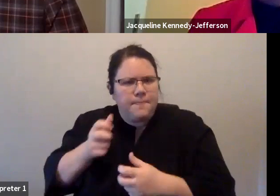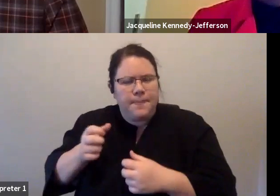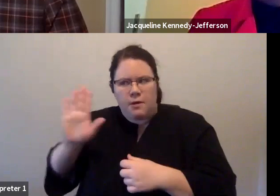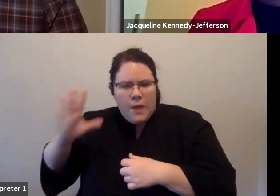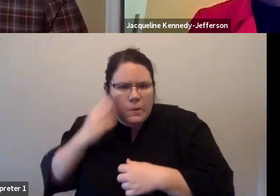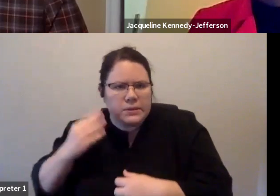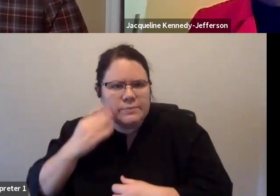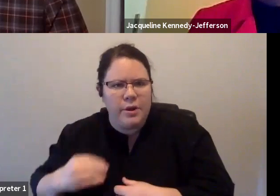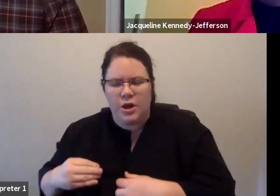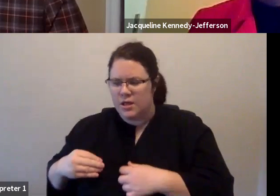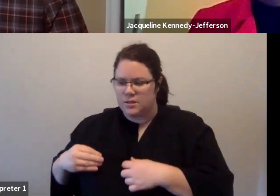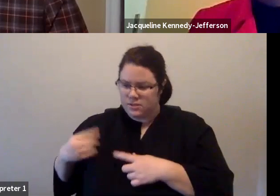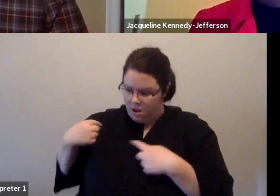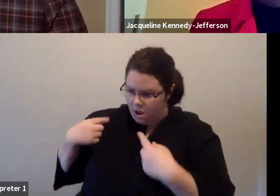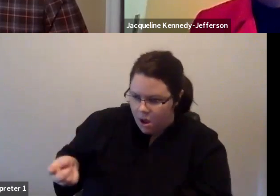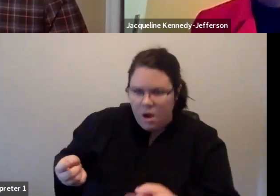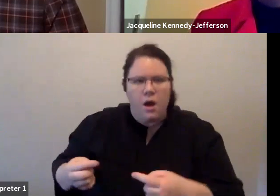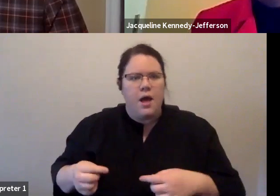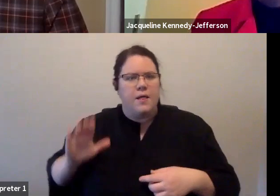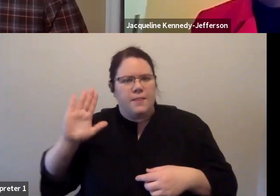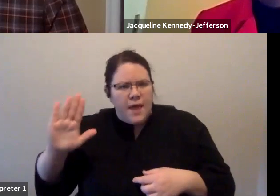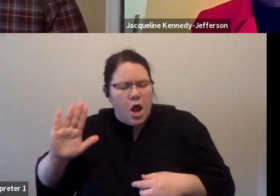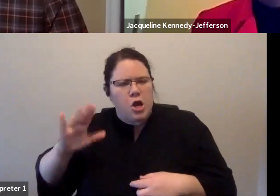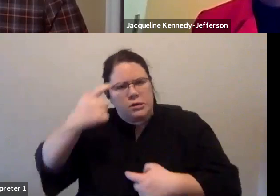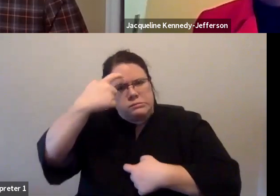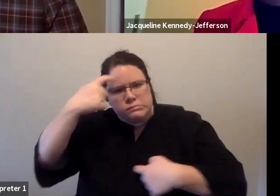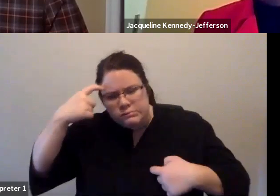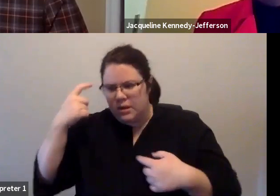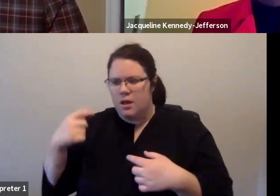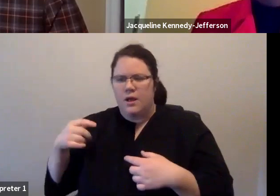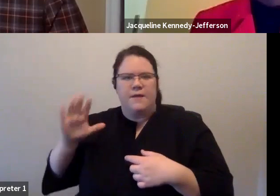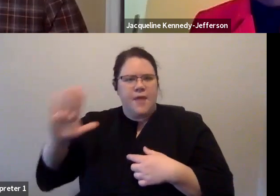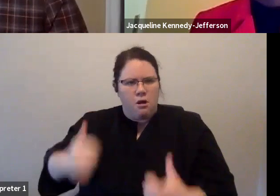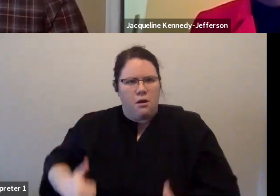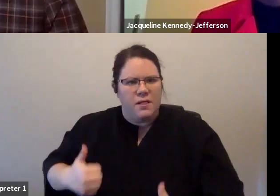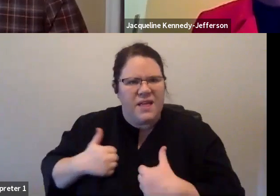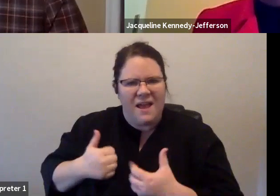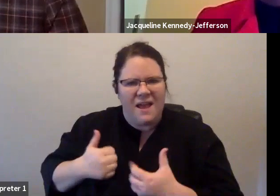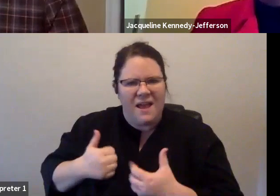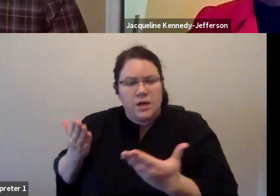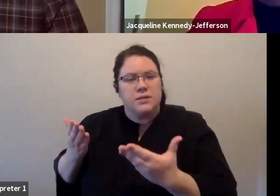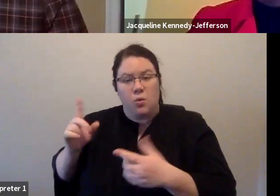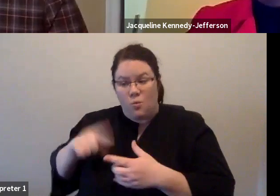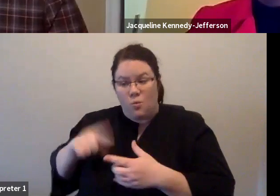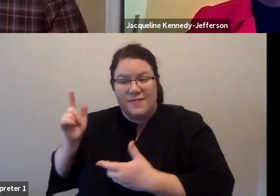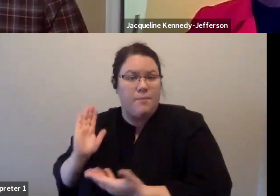experience and, maybe some of the trauma or baggage that they may bring, I think is increasingly important.